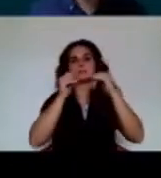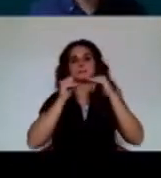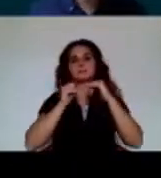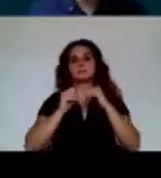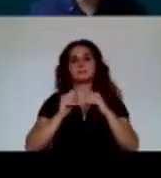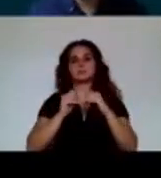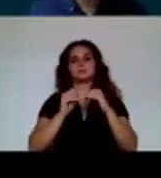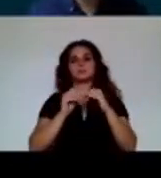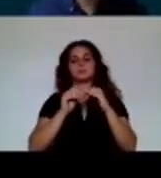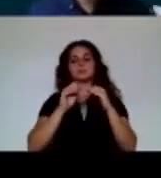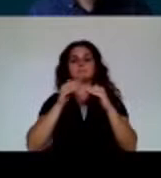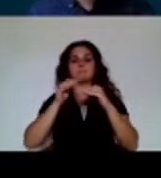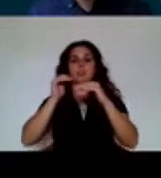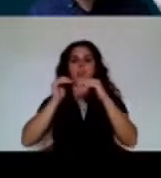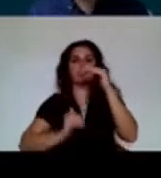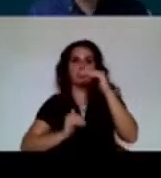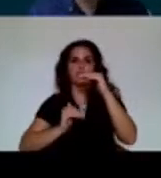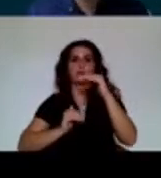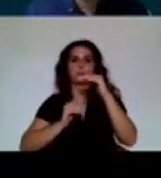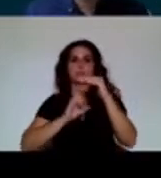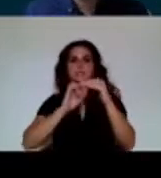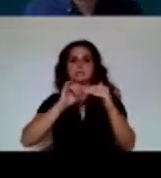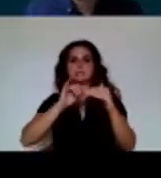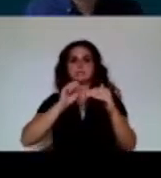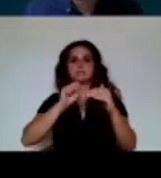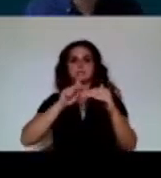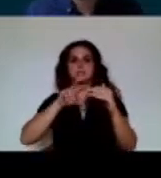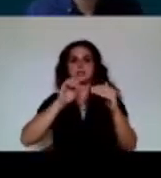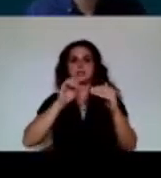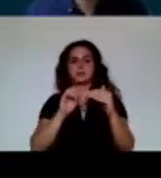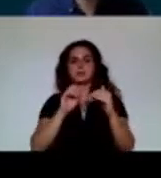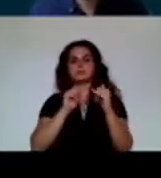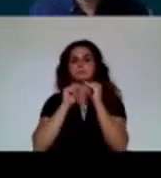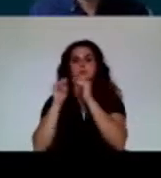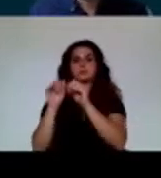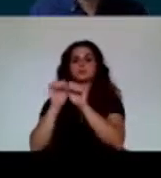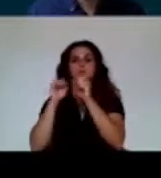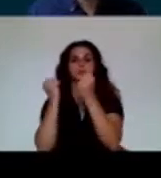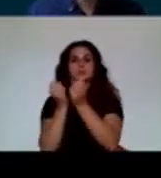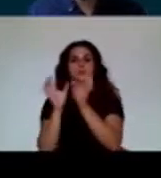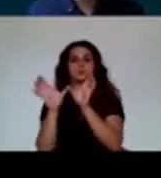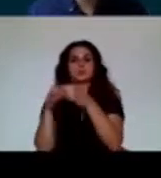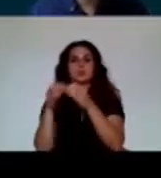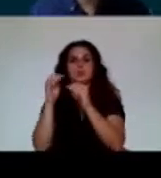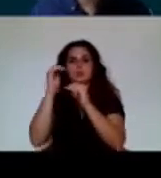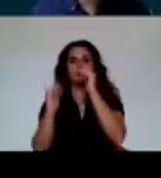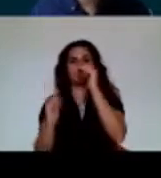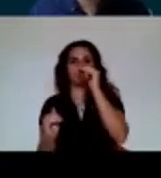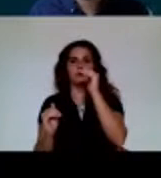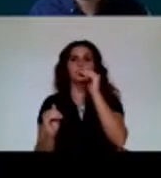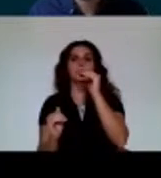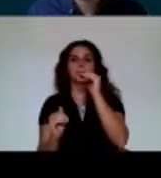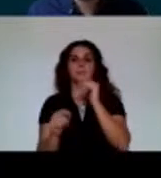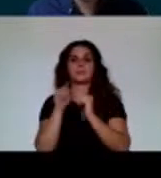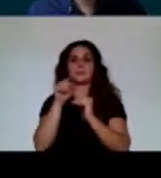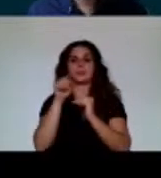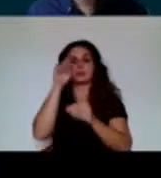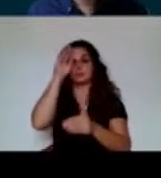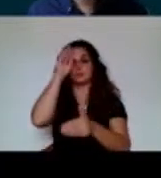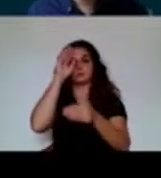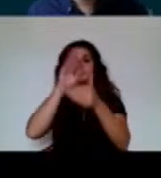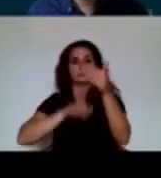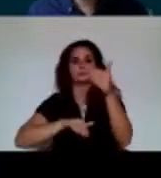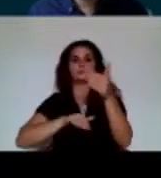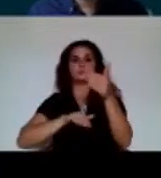same level, but a little bit lower in this social status ladder. These results